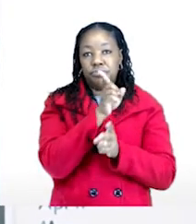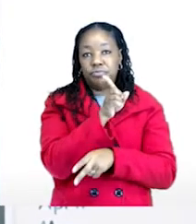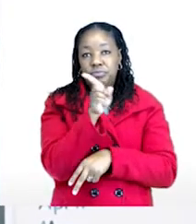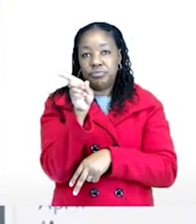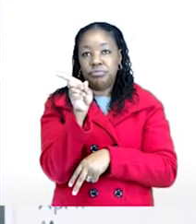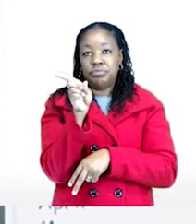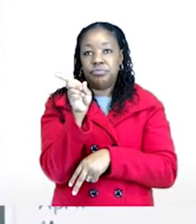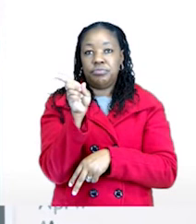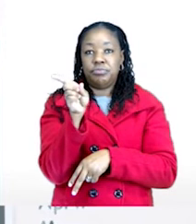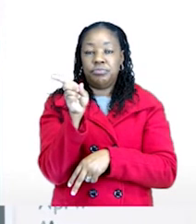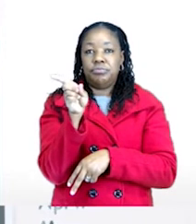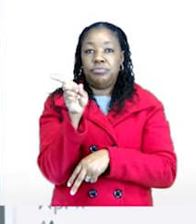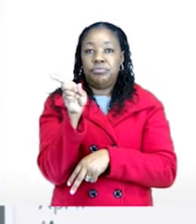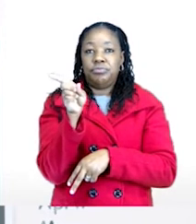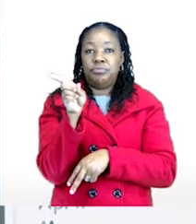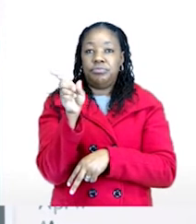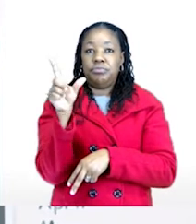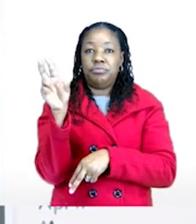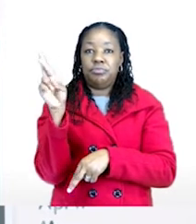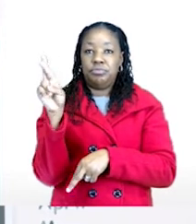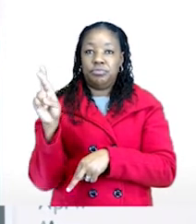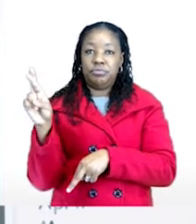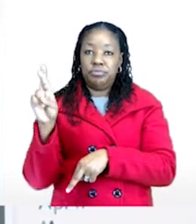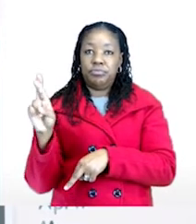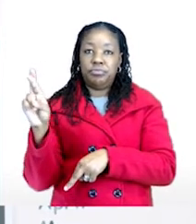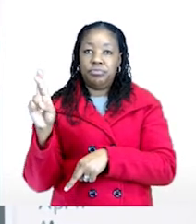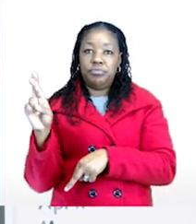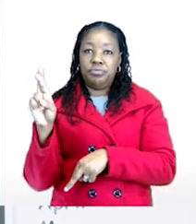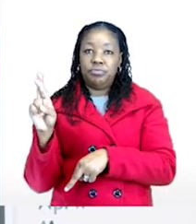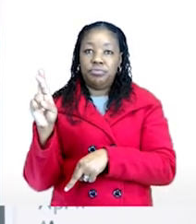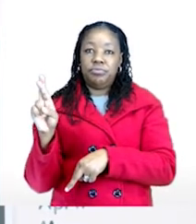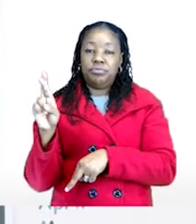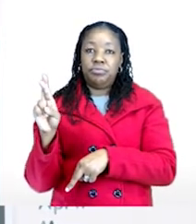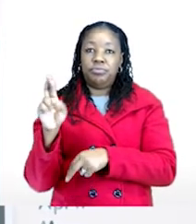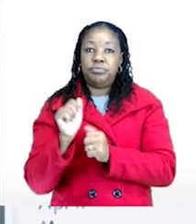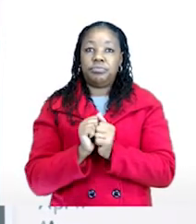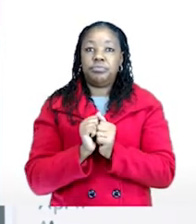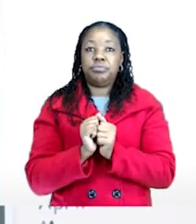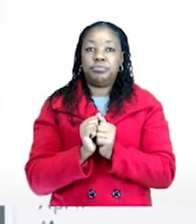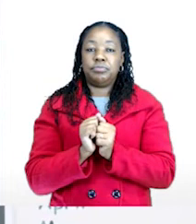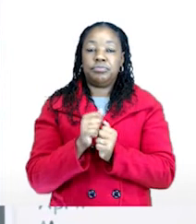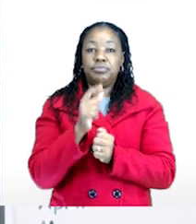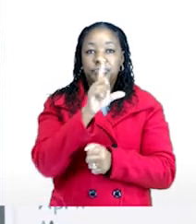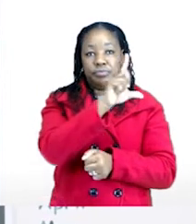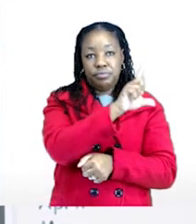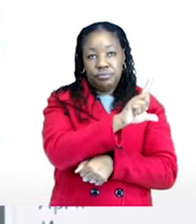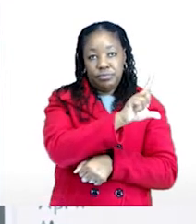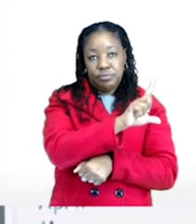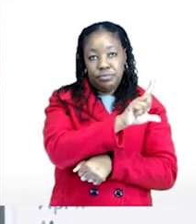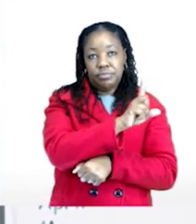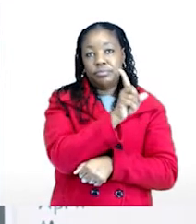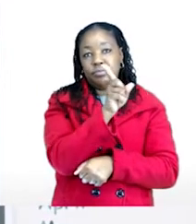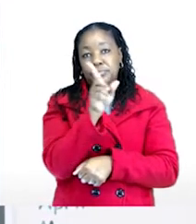to the right, and that is your right hand side. Your left